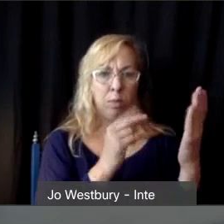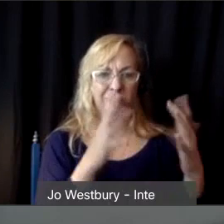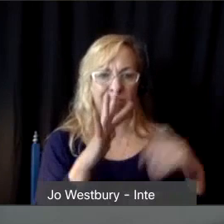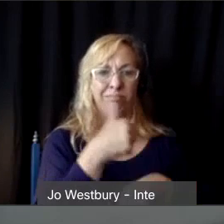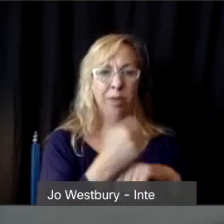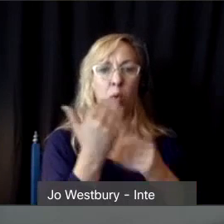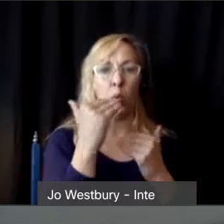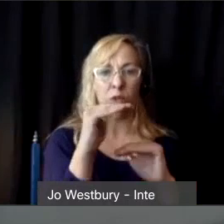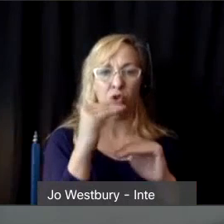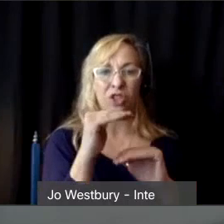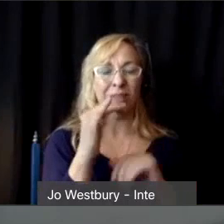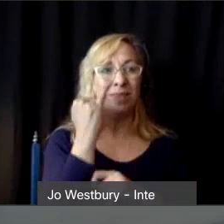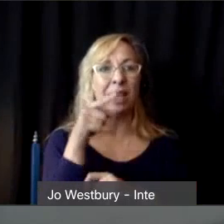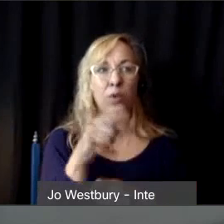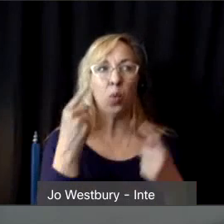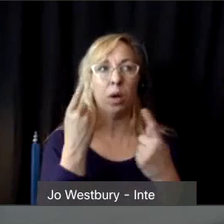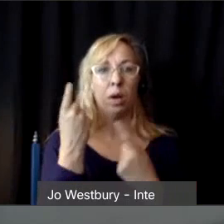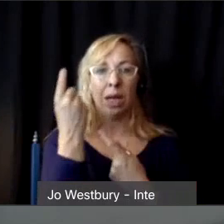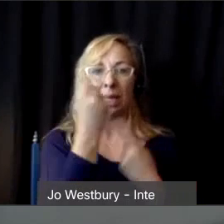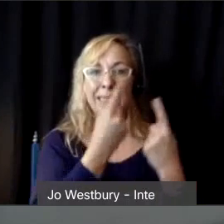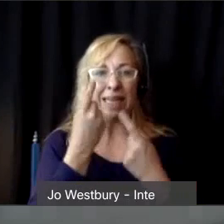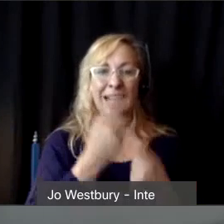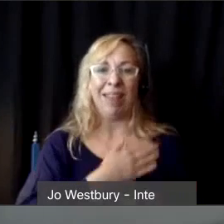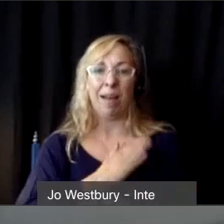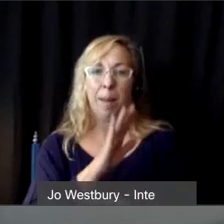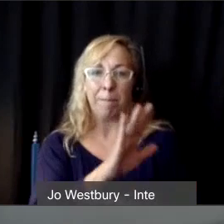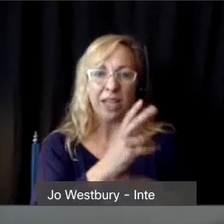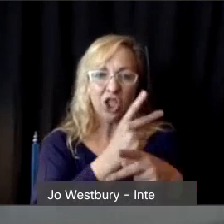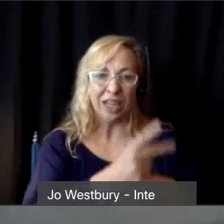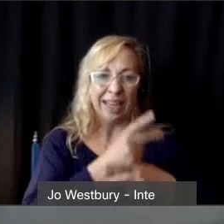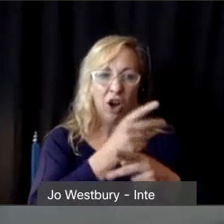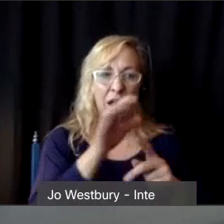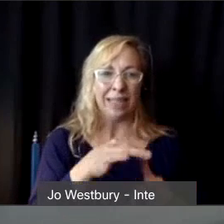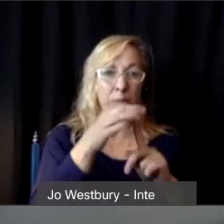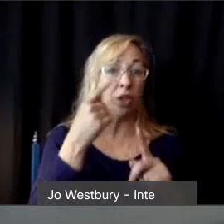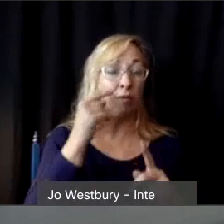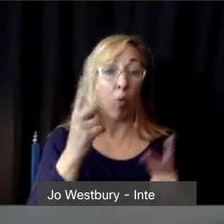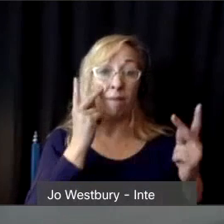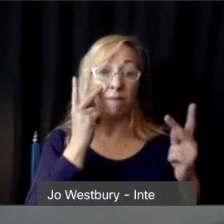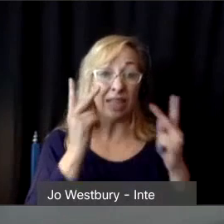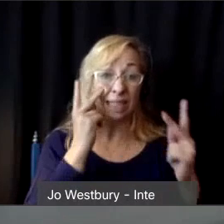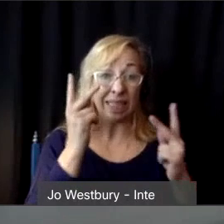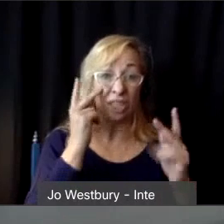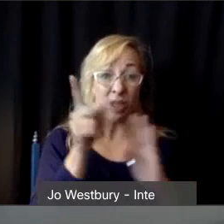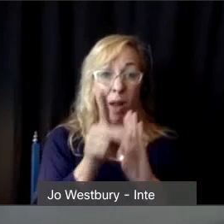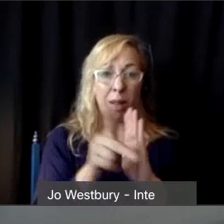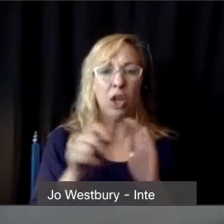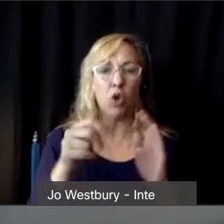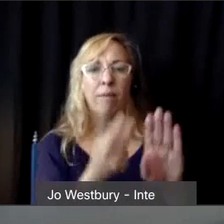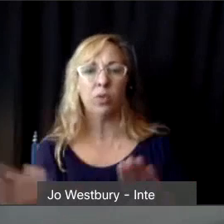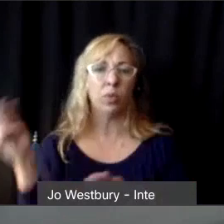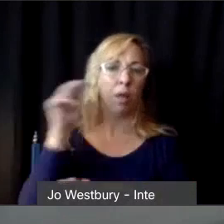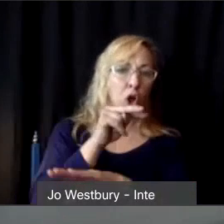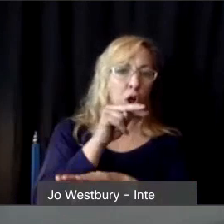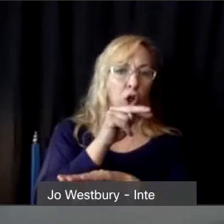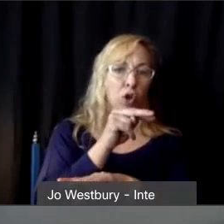if you're considering the compassionate care exceptions to the visitation policy, you'd go back and look at the